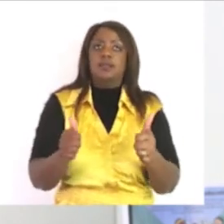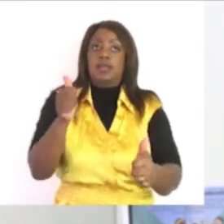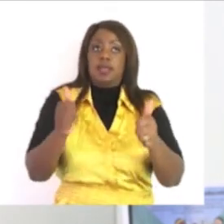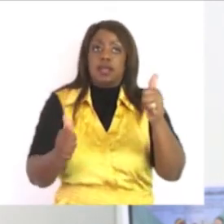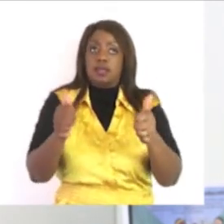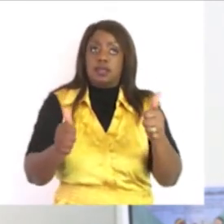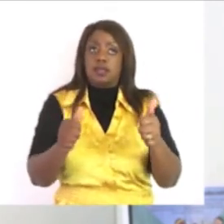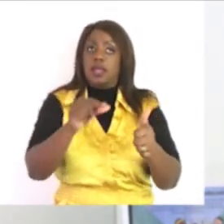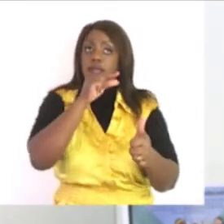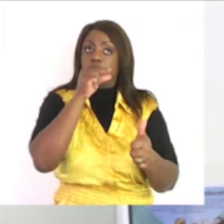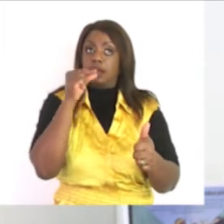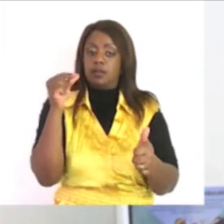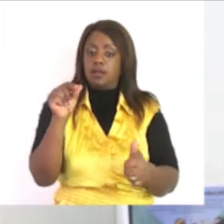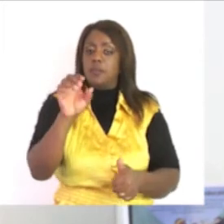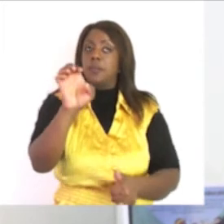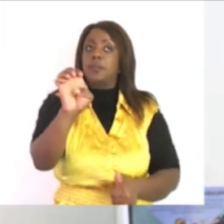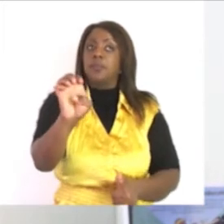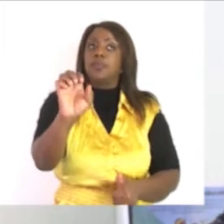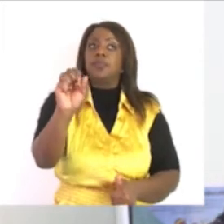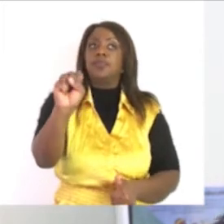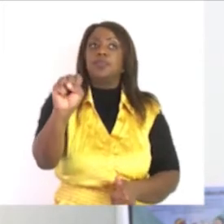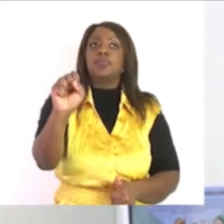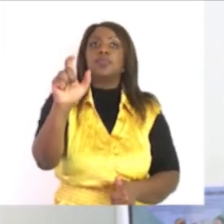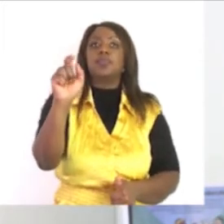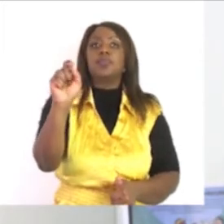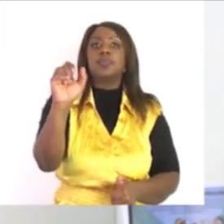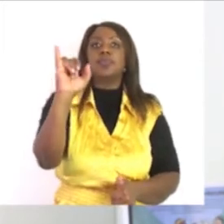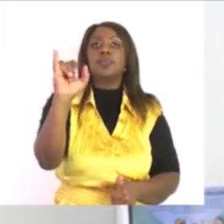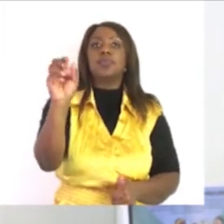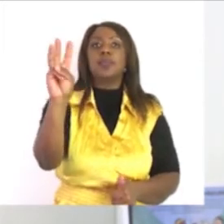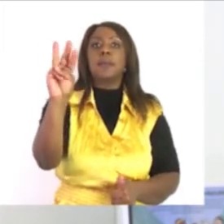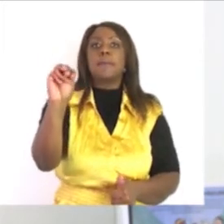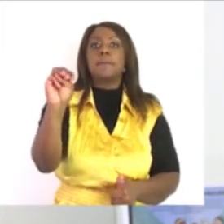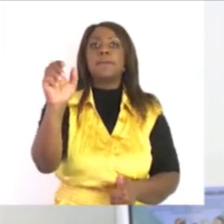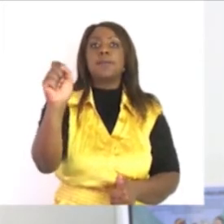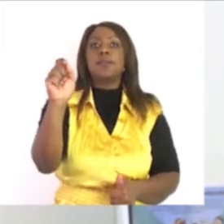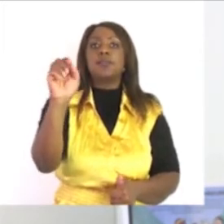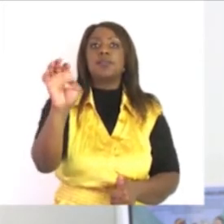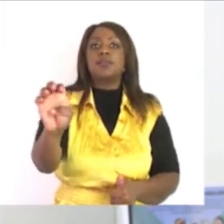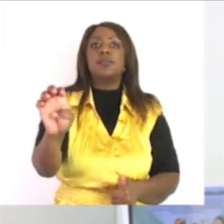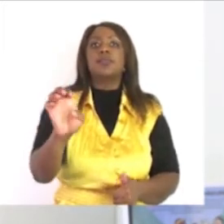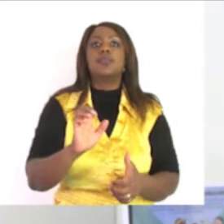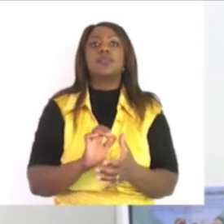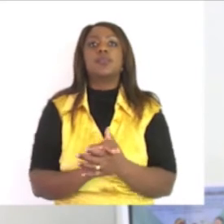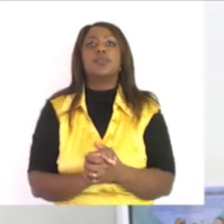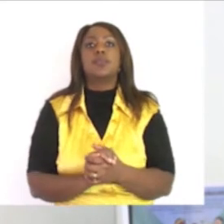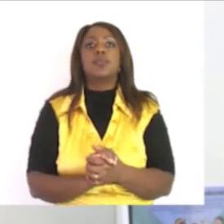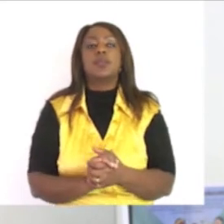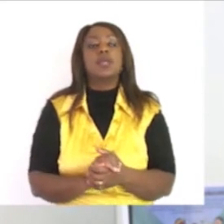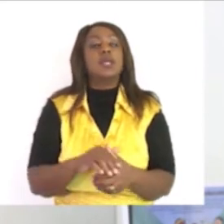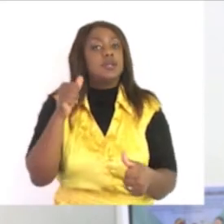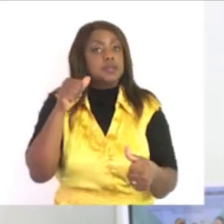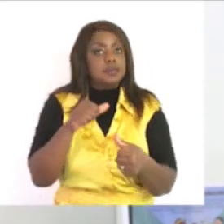So the estimate was good. So in short, you first need to make your estimate by